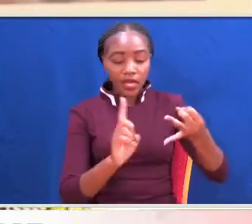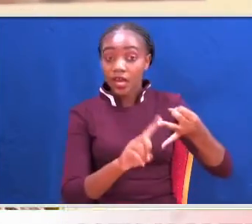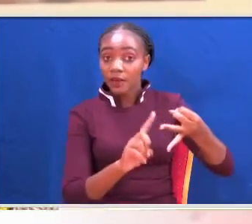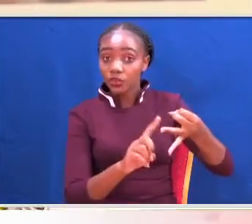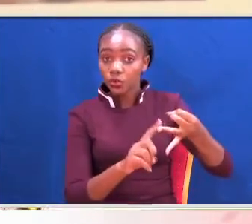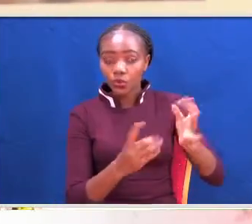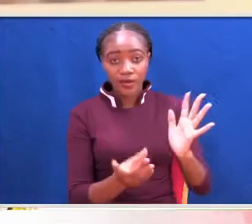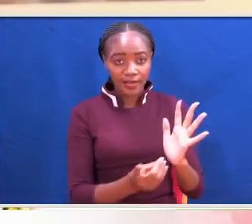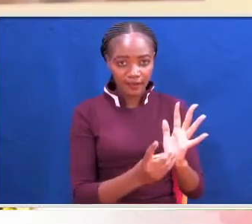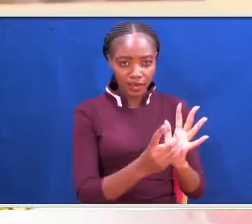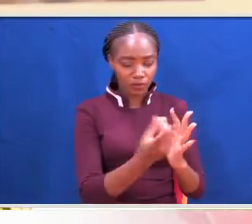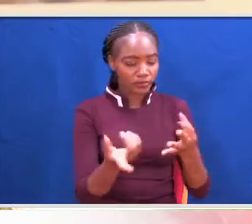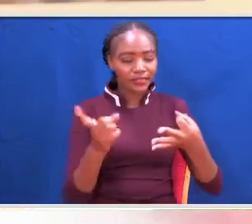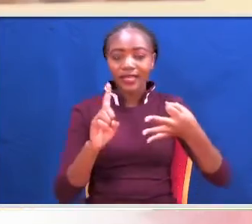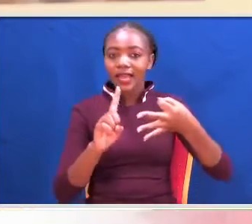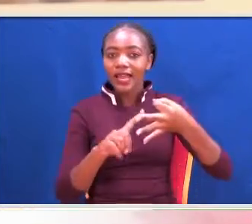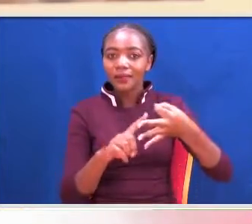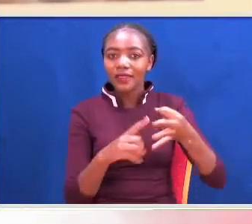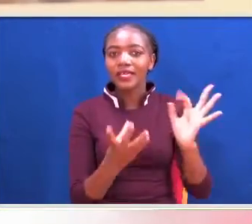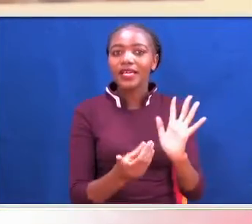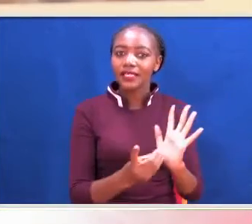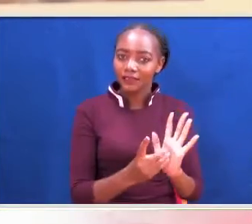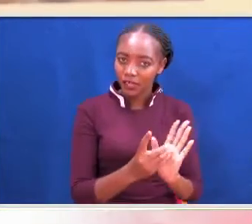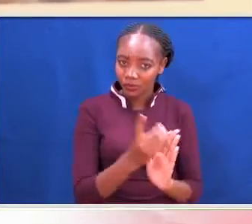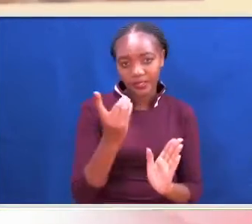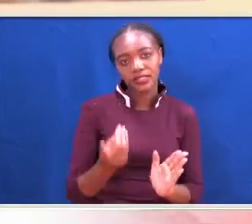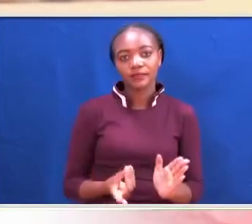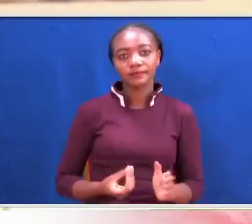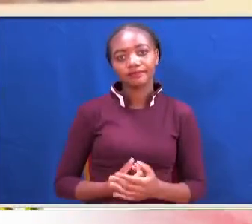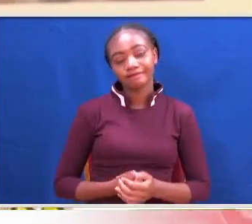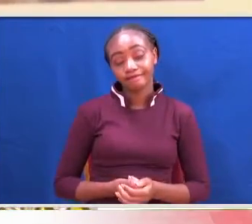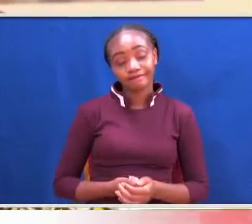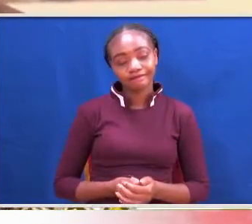two, infrastructure. Number three, infrastructure.